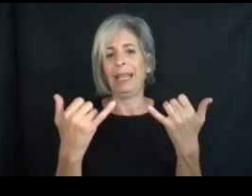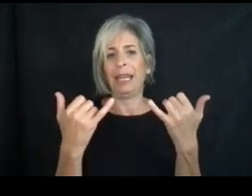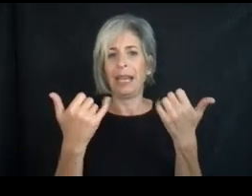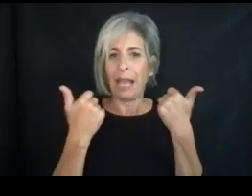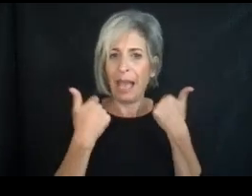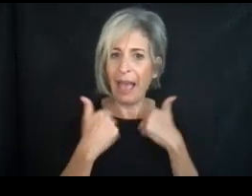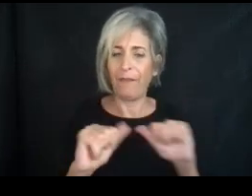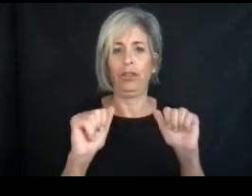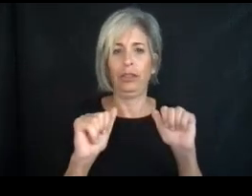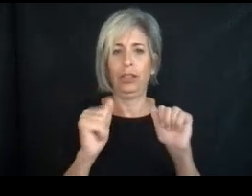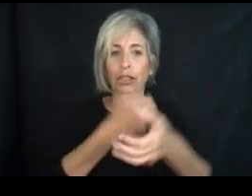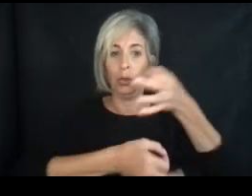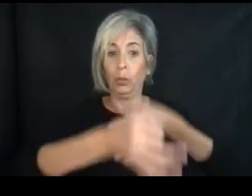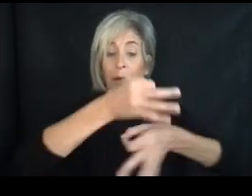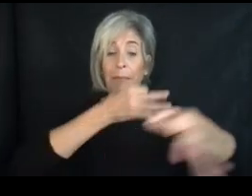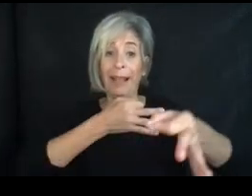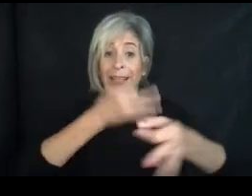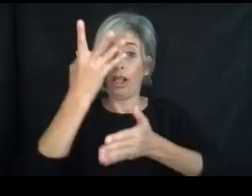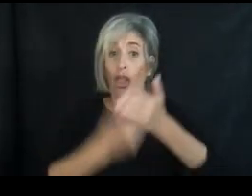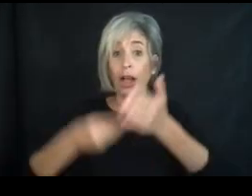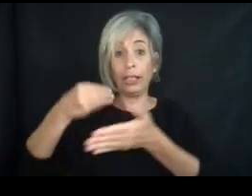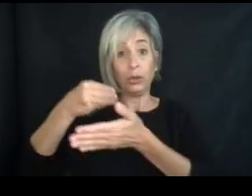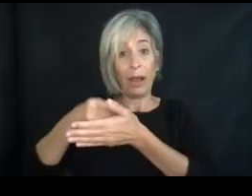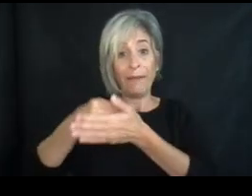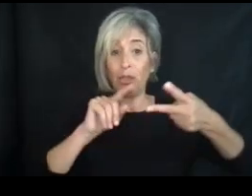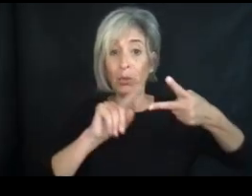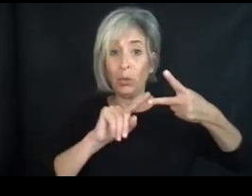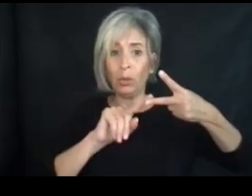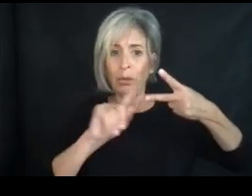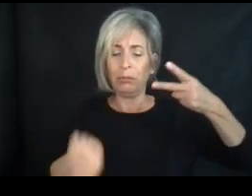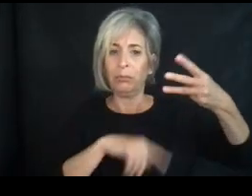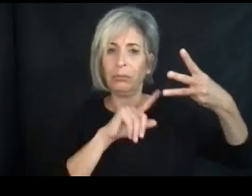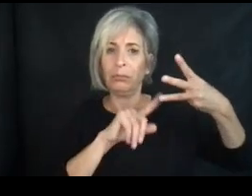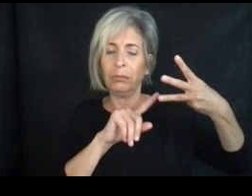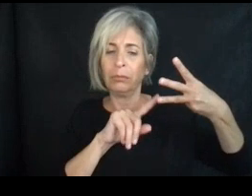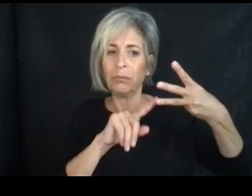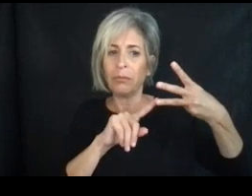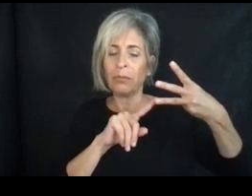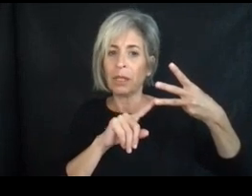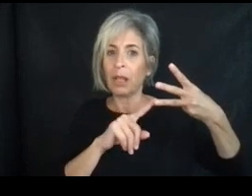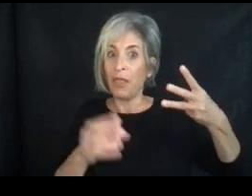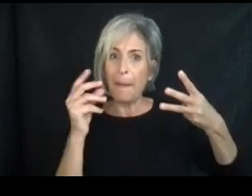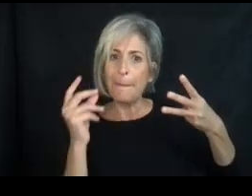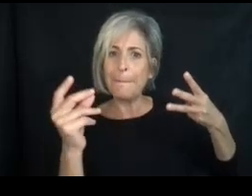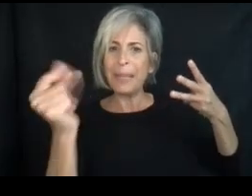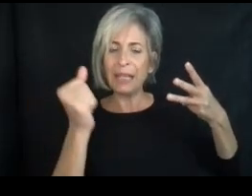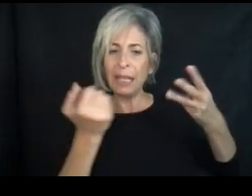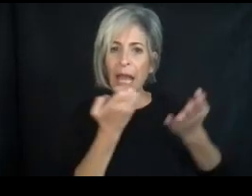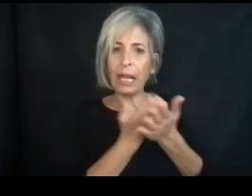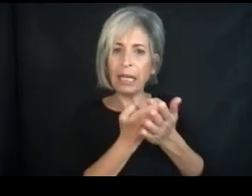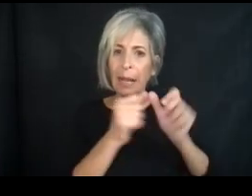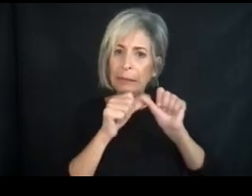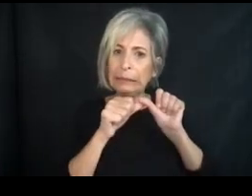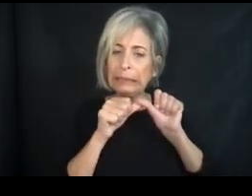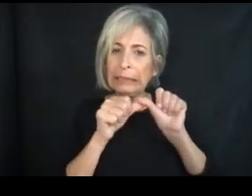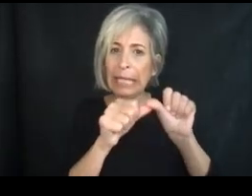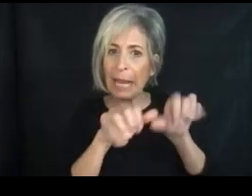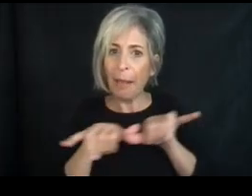to replace lost revenue, the immediate economic